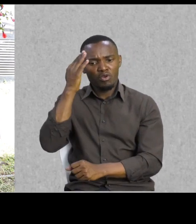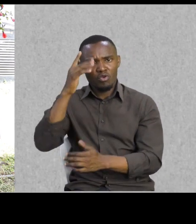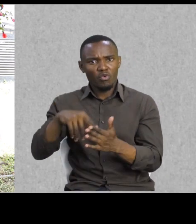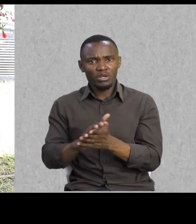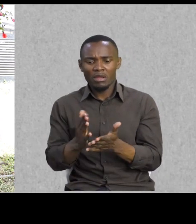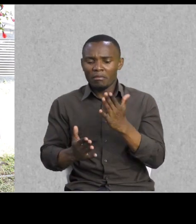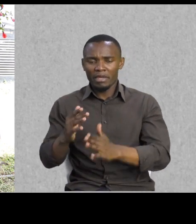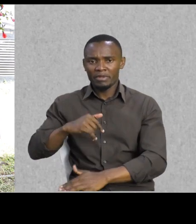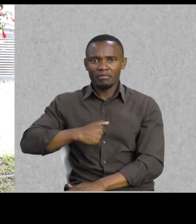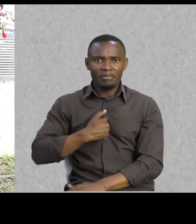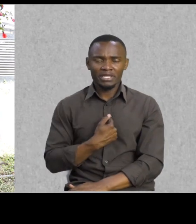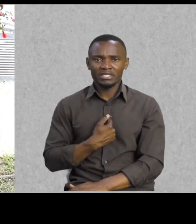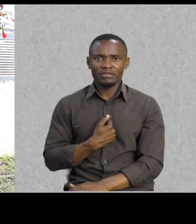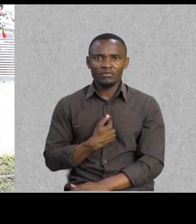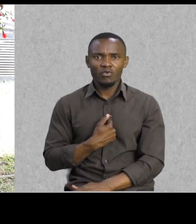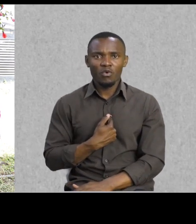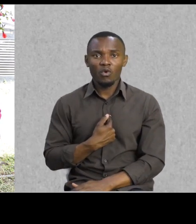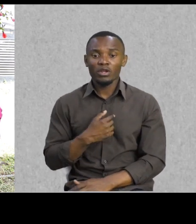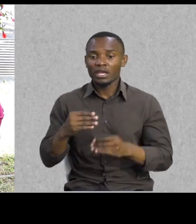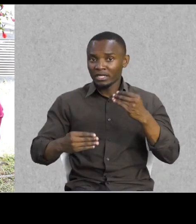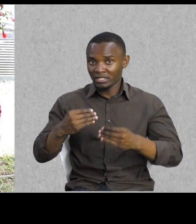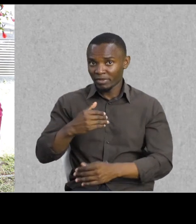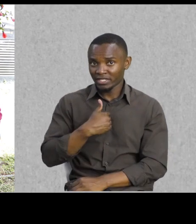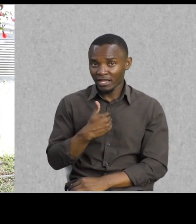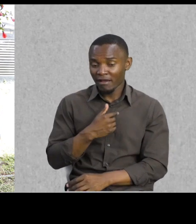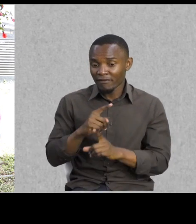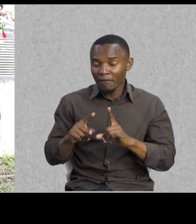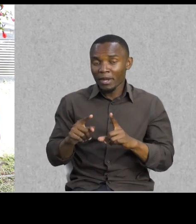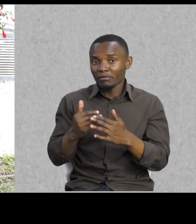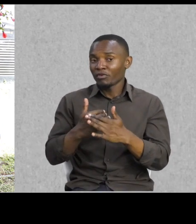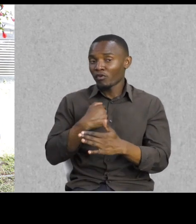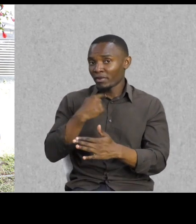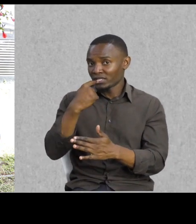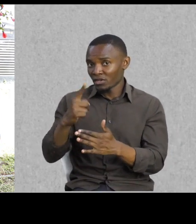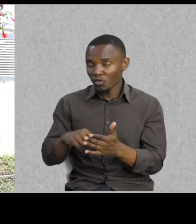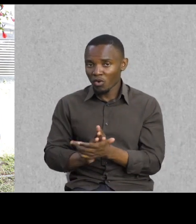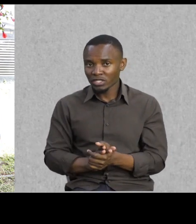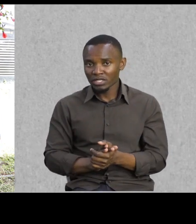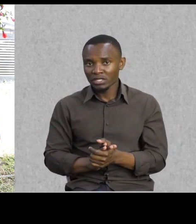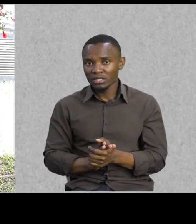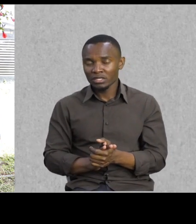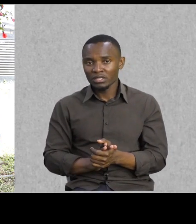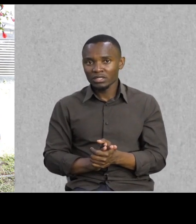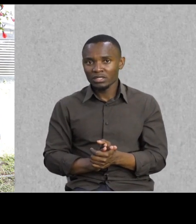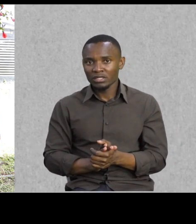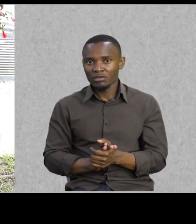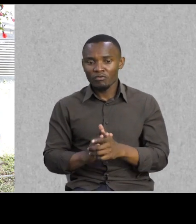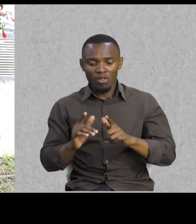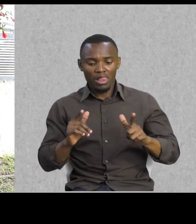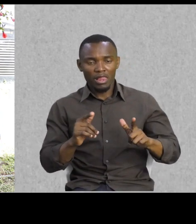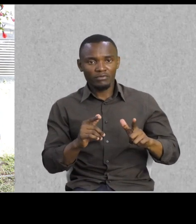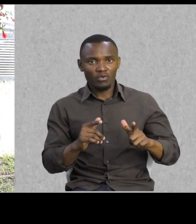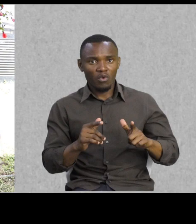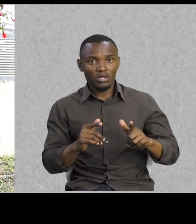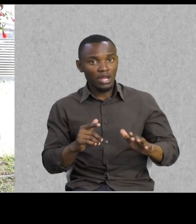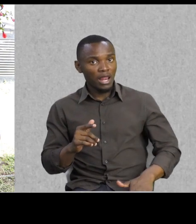that maybe I'm able differently. But as I say, from my left, for it to be corrected, I have